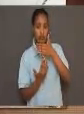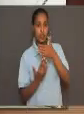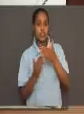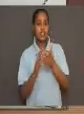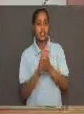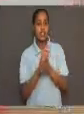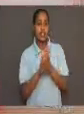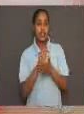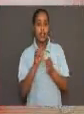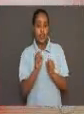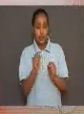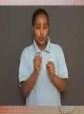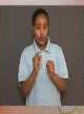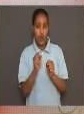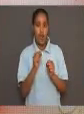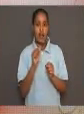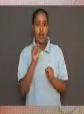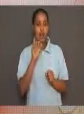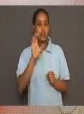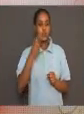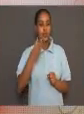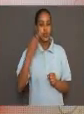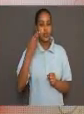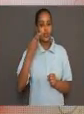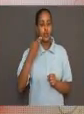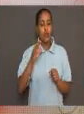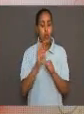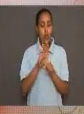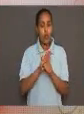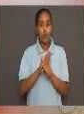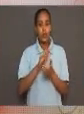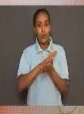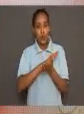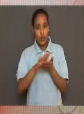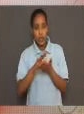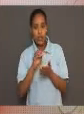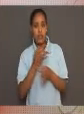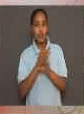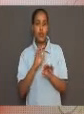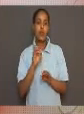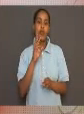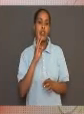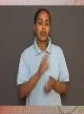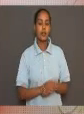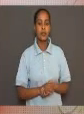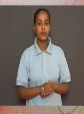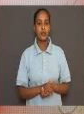acetic acid, which is acid that is completely pure and free of water.